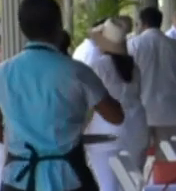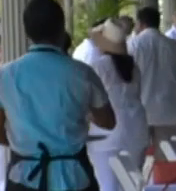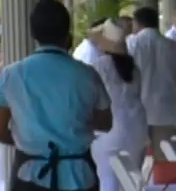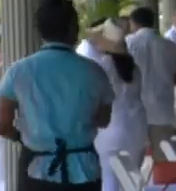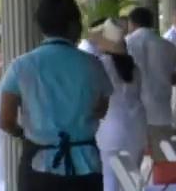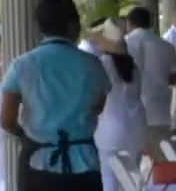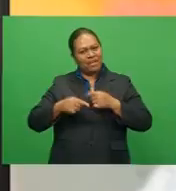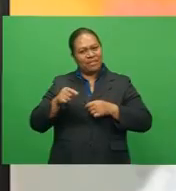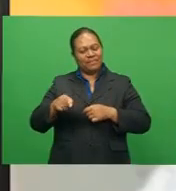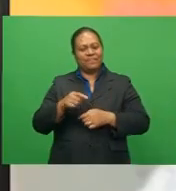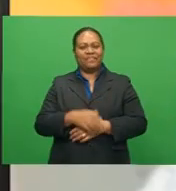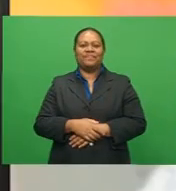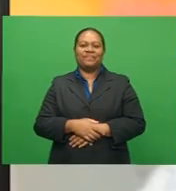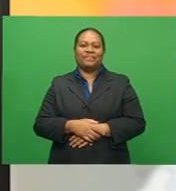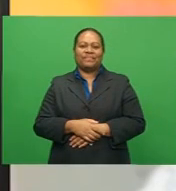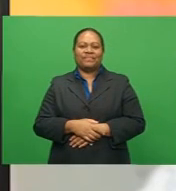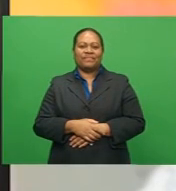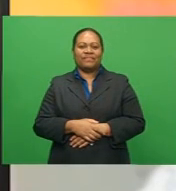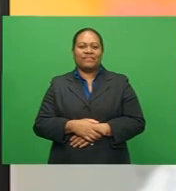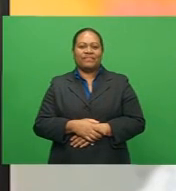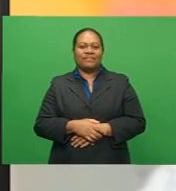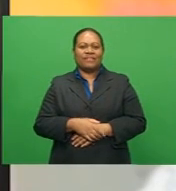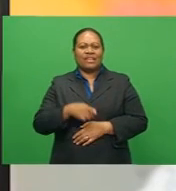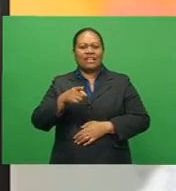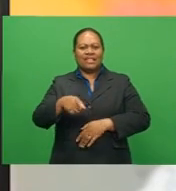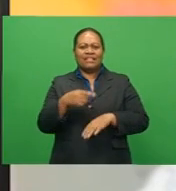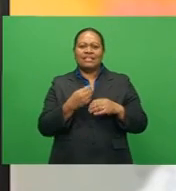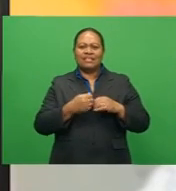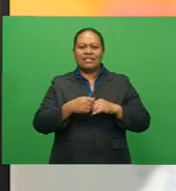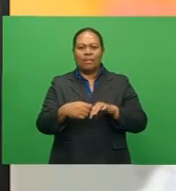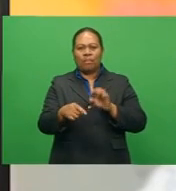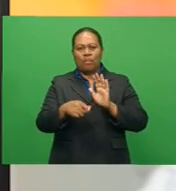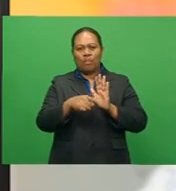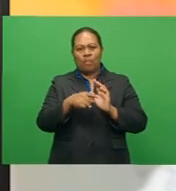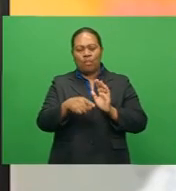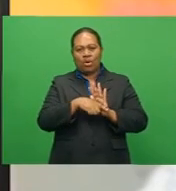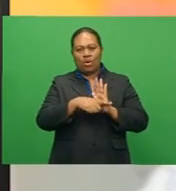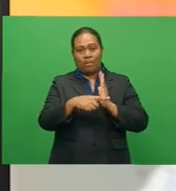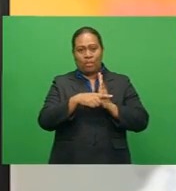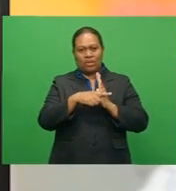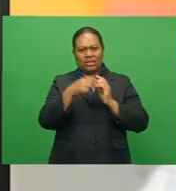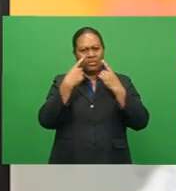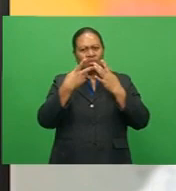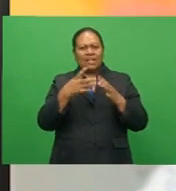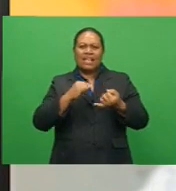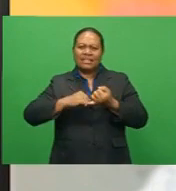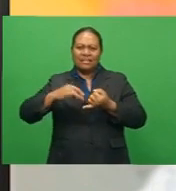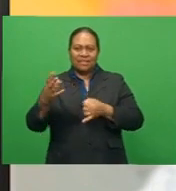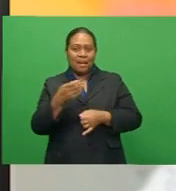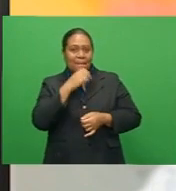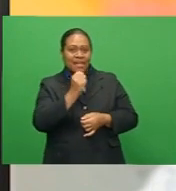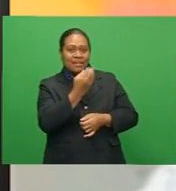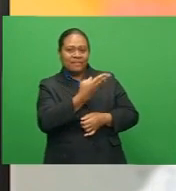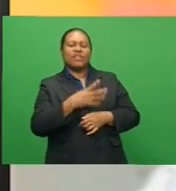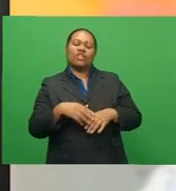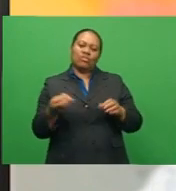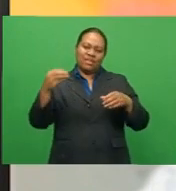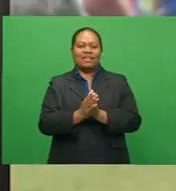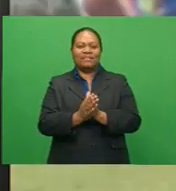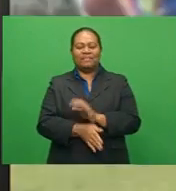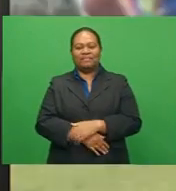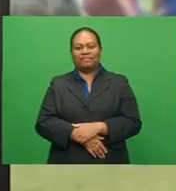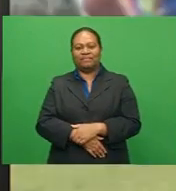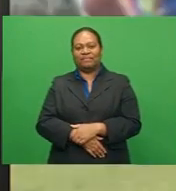like this. There's some positive news out of France, with Semi Randrandra expected to join the Flying Fijians later this